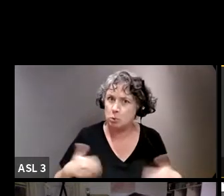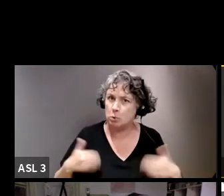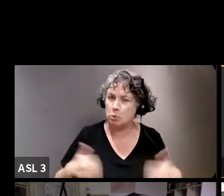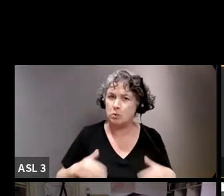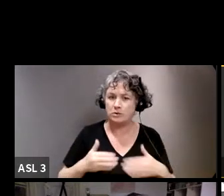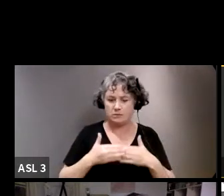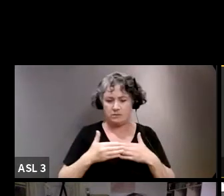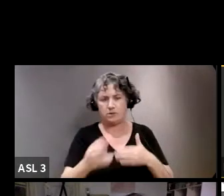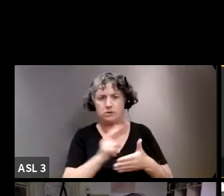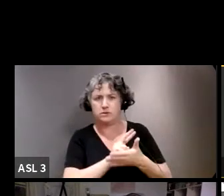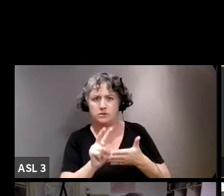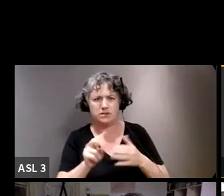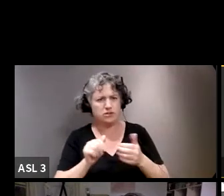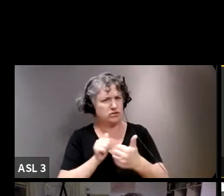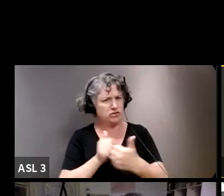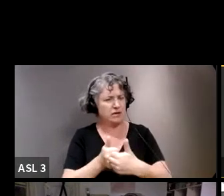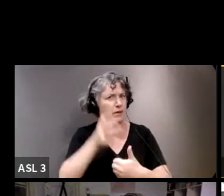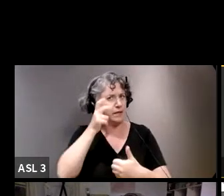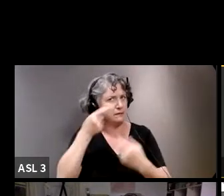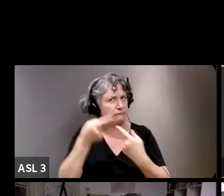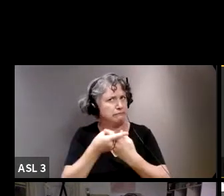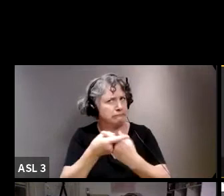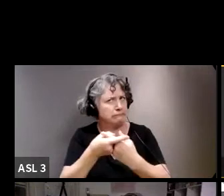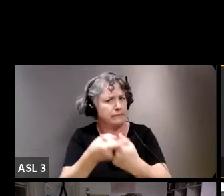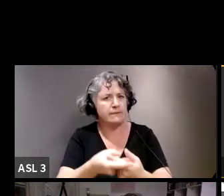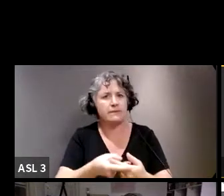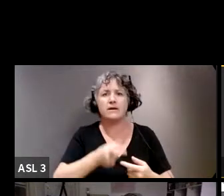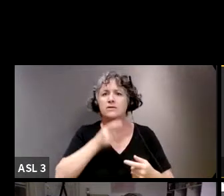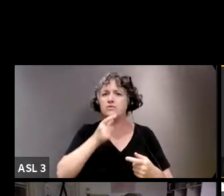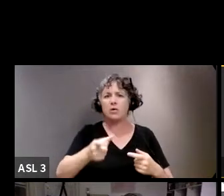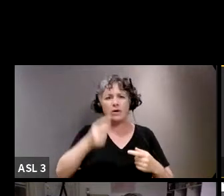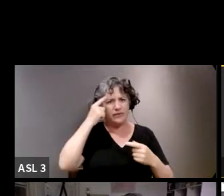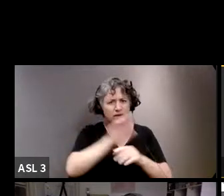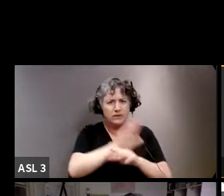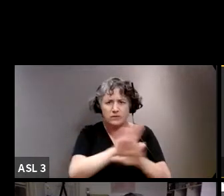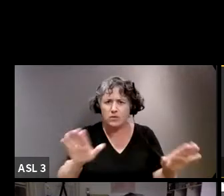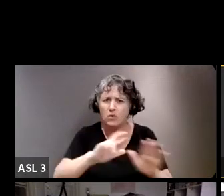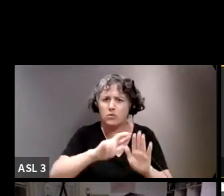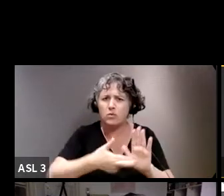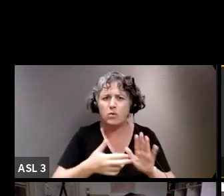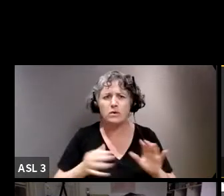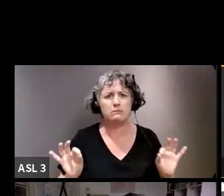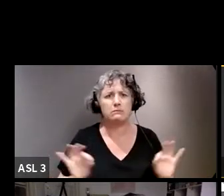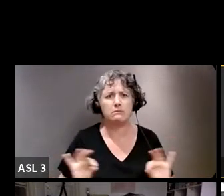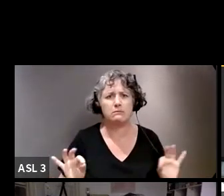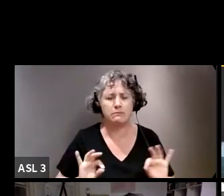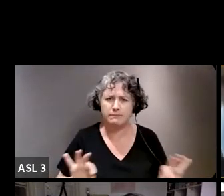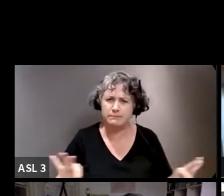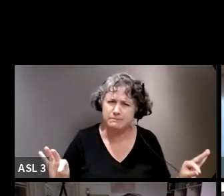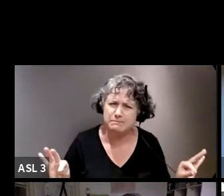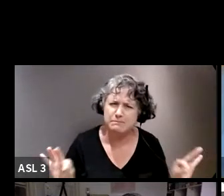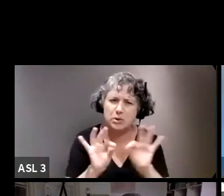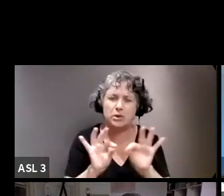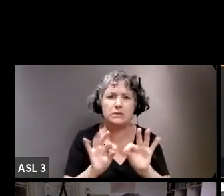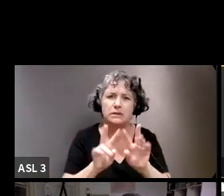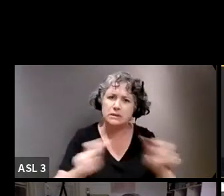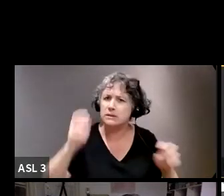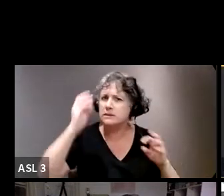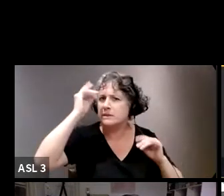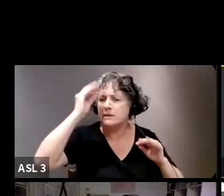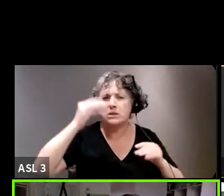you'll be hearing conflicting information from all sides do not take your role lightly do not underestimate the consequences of the decisions you're going to make thank